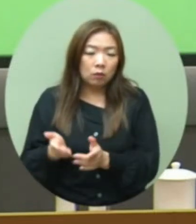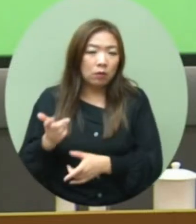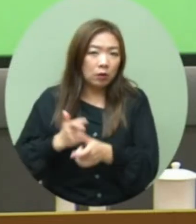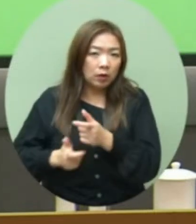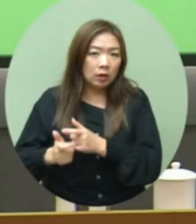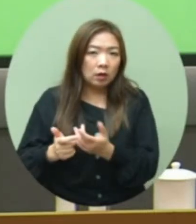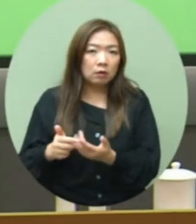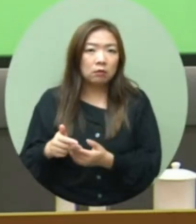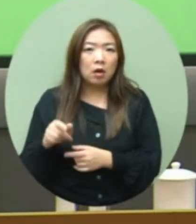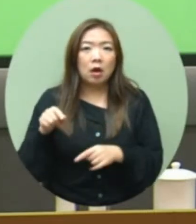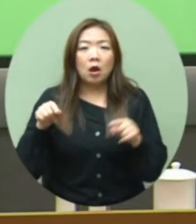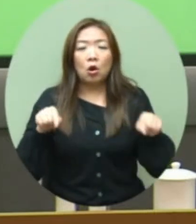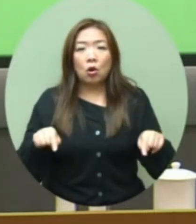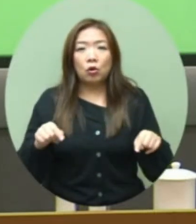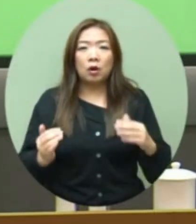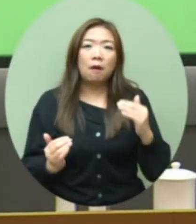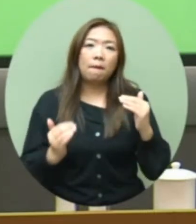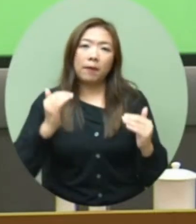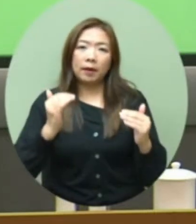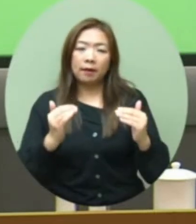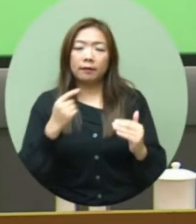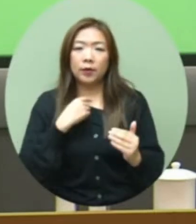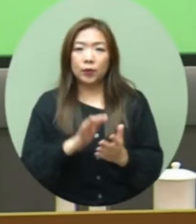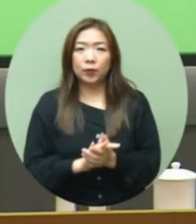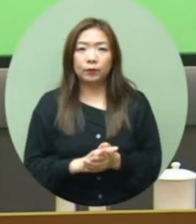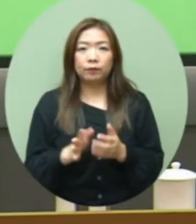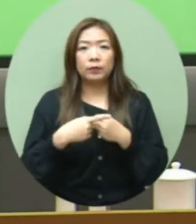We have struck balance between